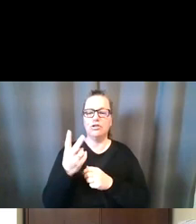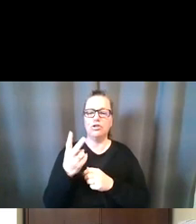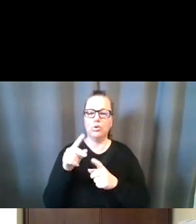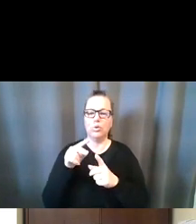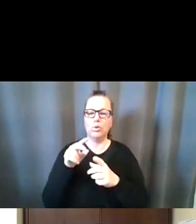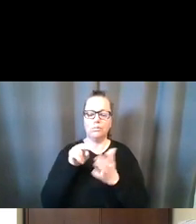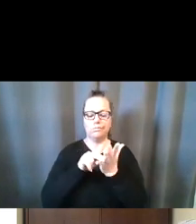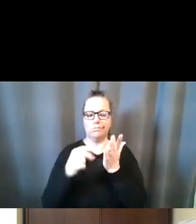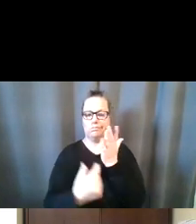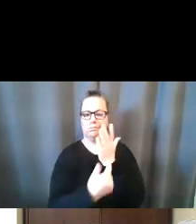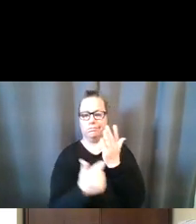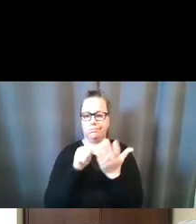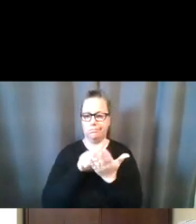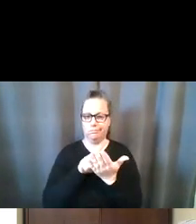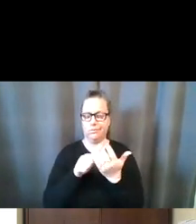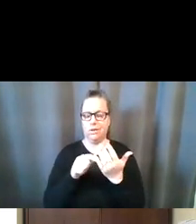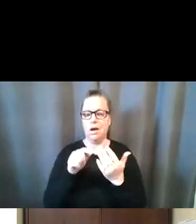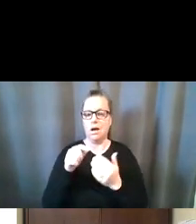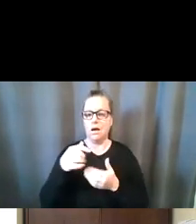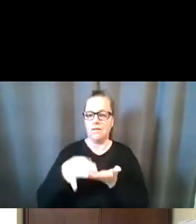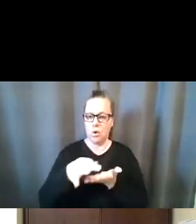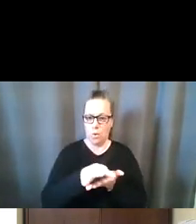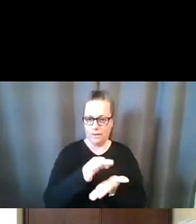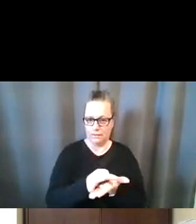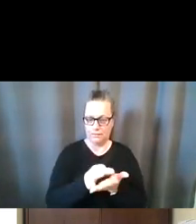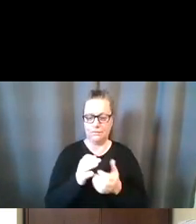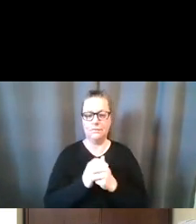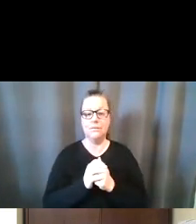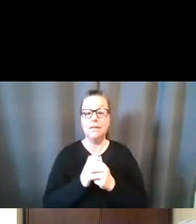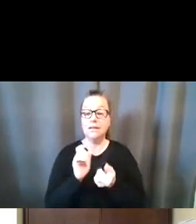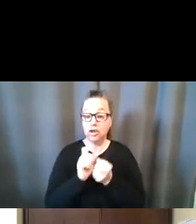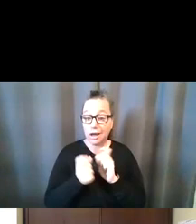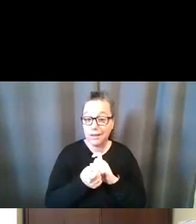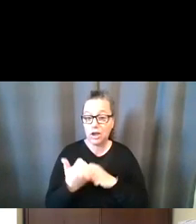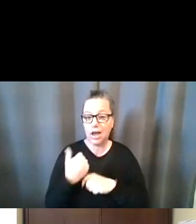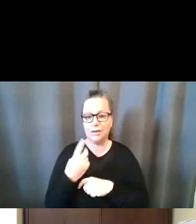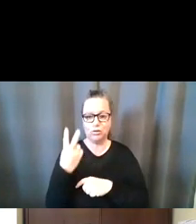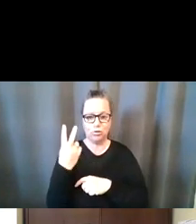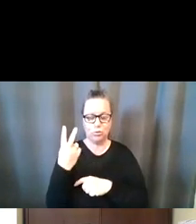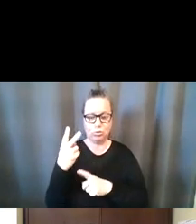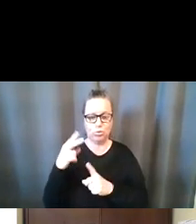coin because all change, like a coin, has 2 sides.